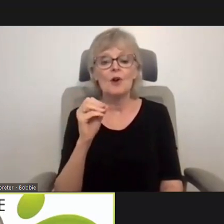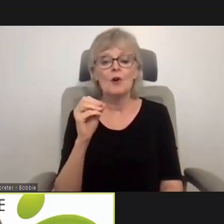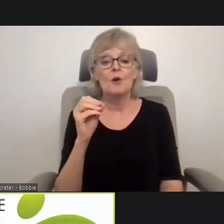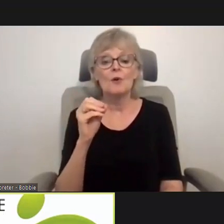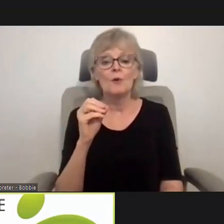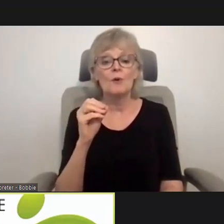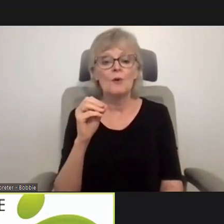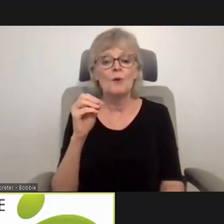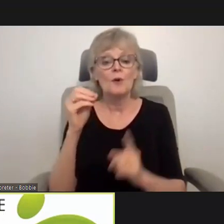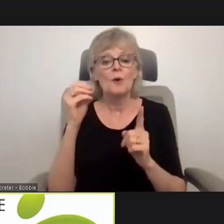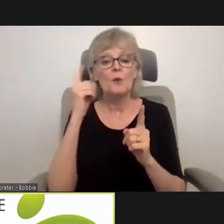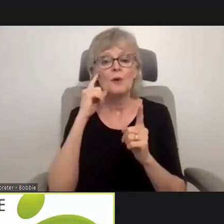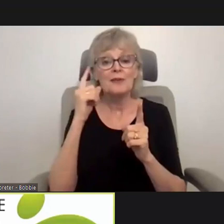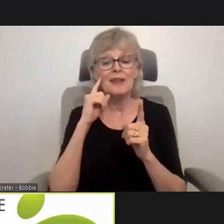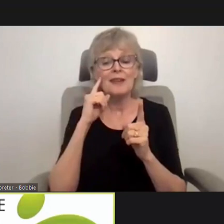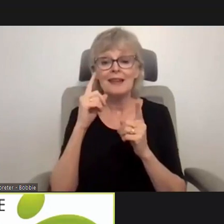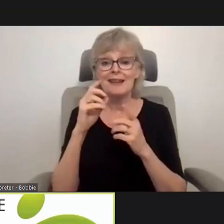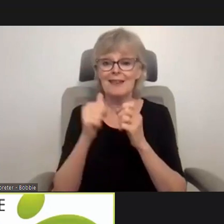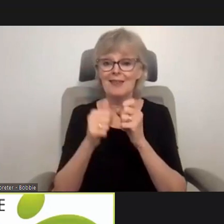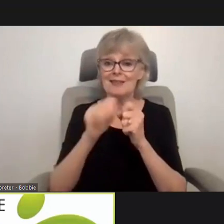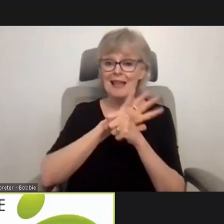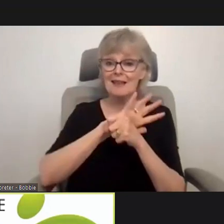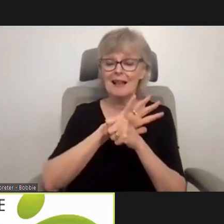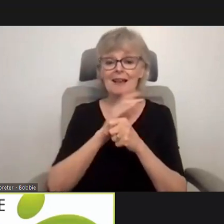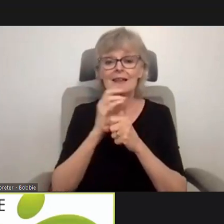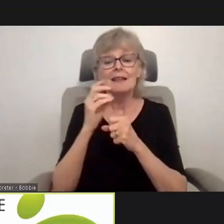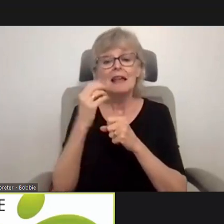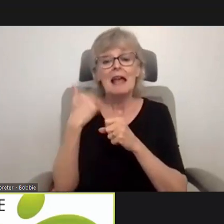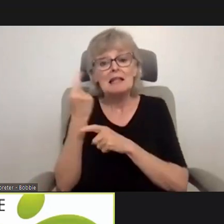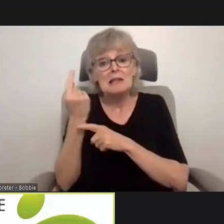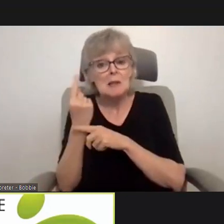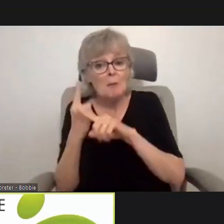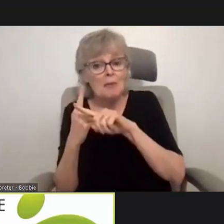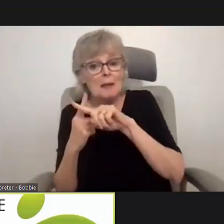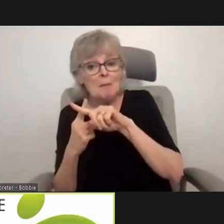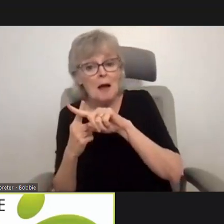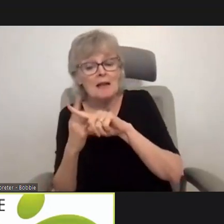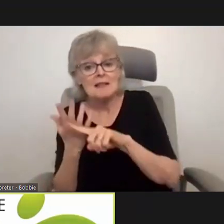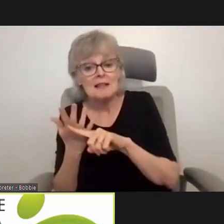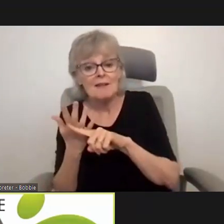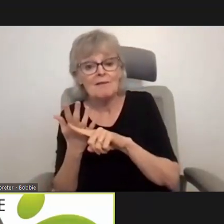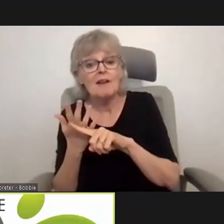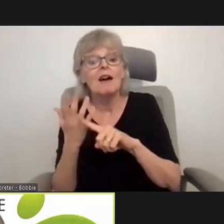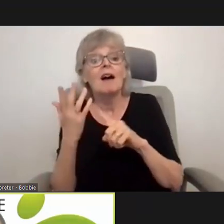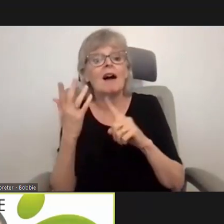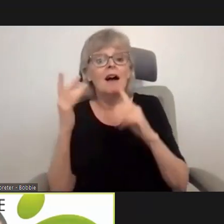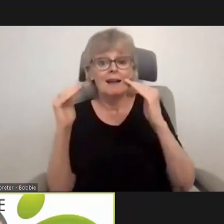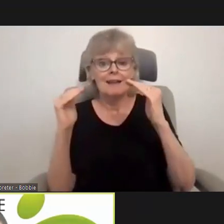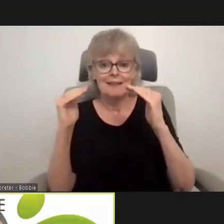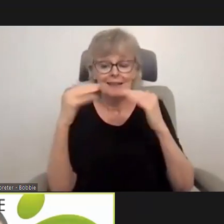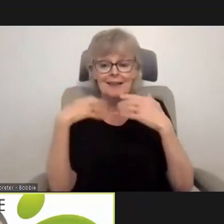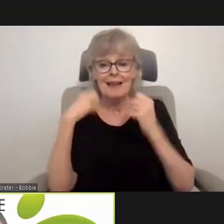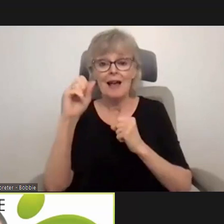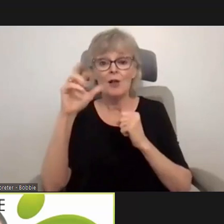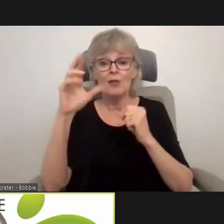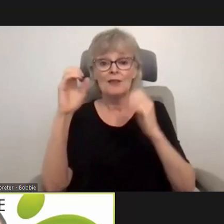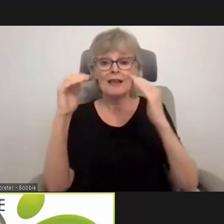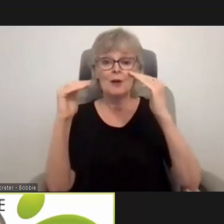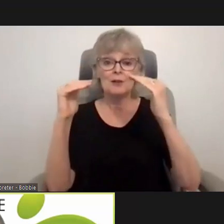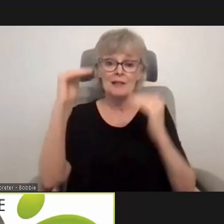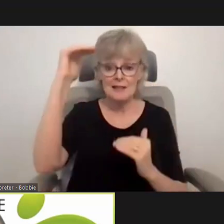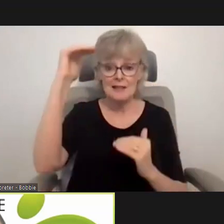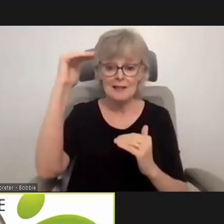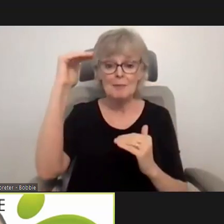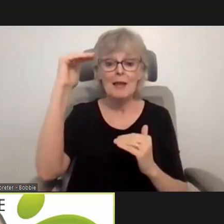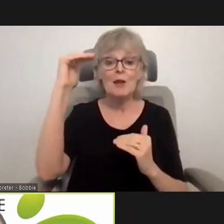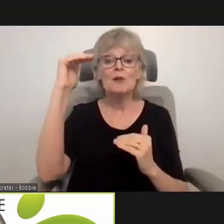I think the silver lining of the pandemic is that healthcare disparities have been amplified and laid bare.